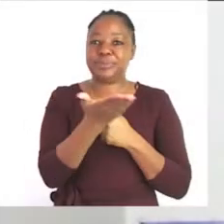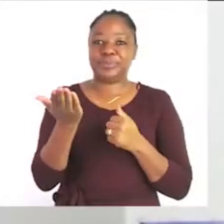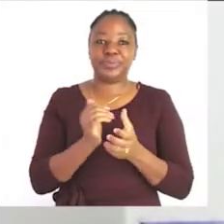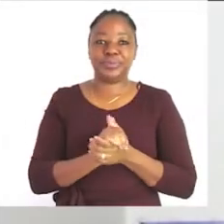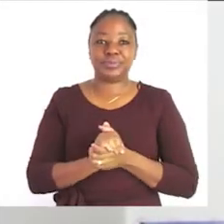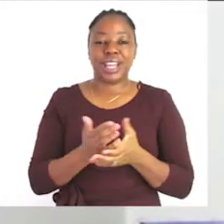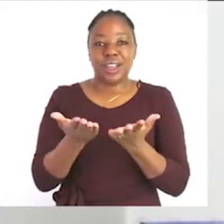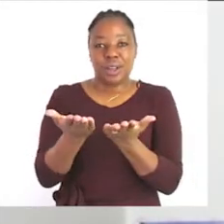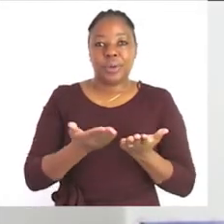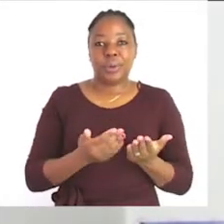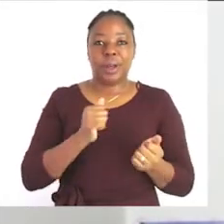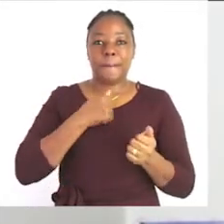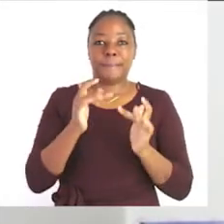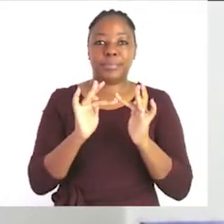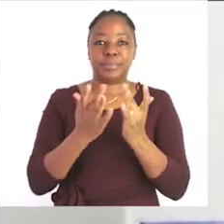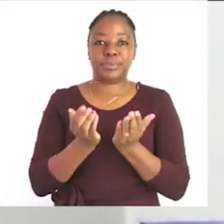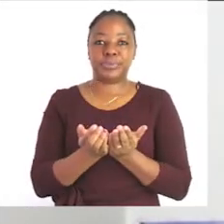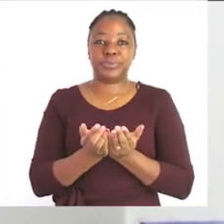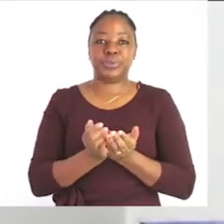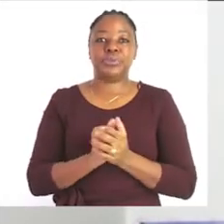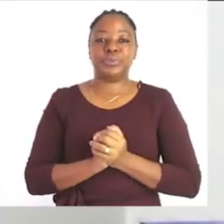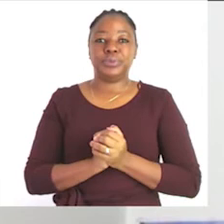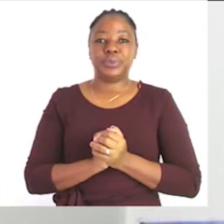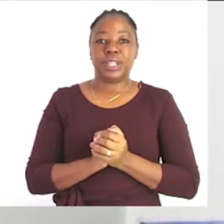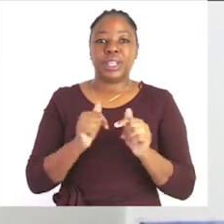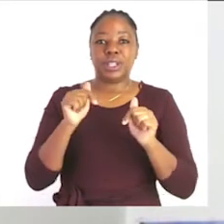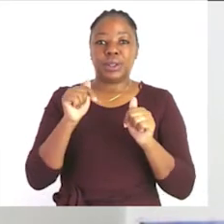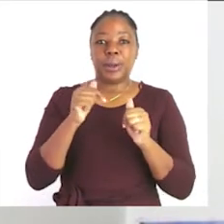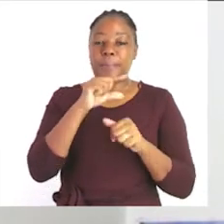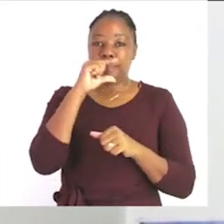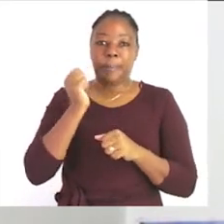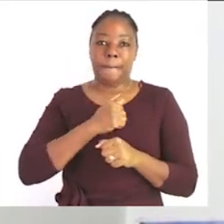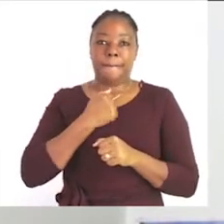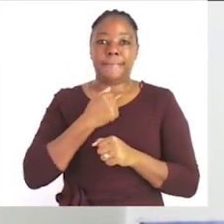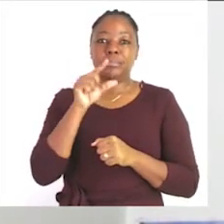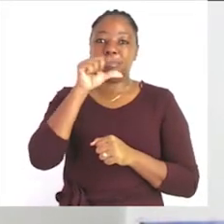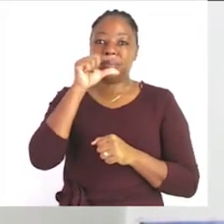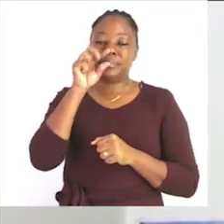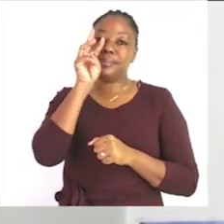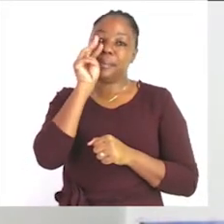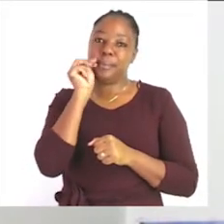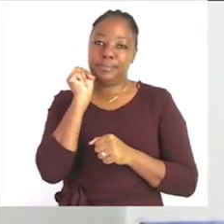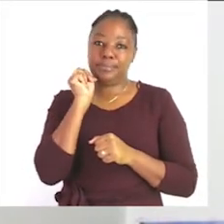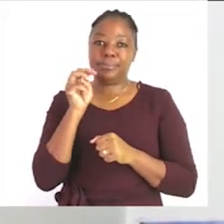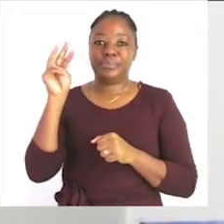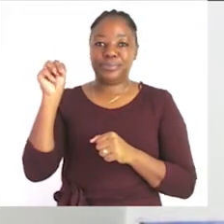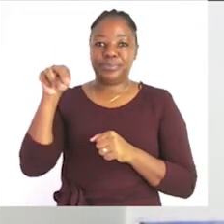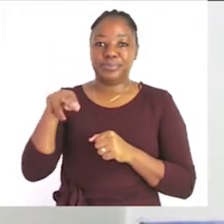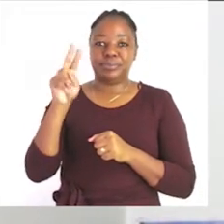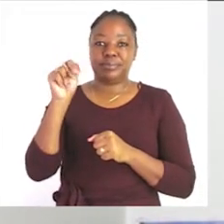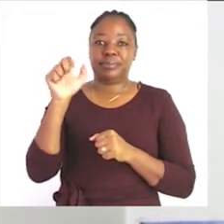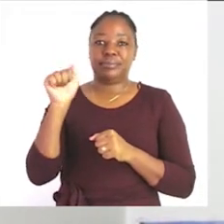everyone, and welcome to My Zone Online School. My name is Teacher Mutsa, and I have my friend here